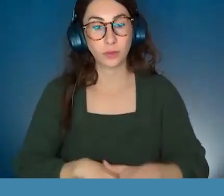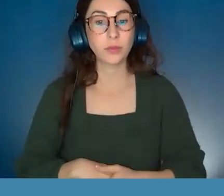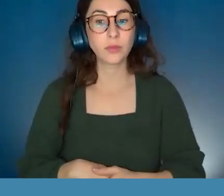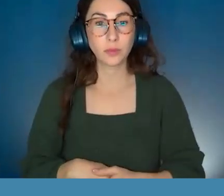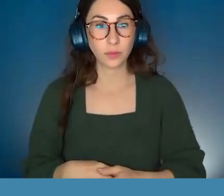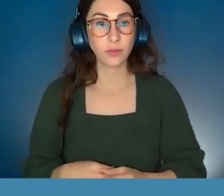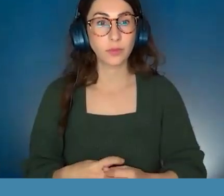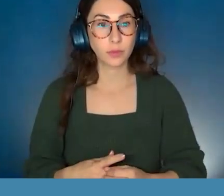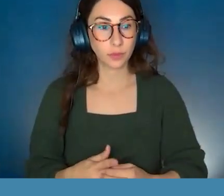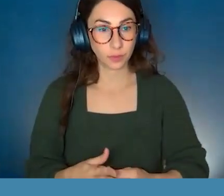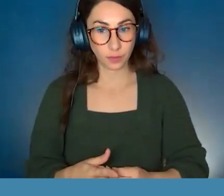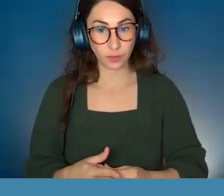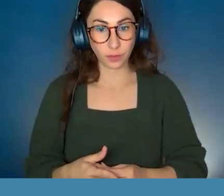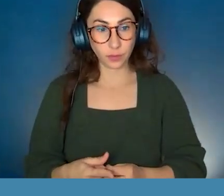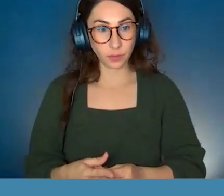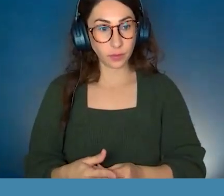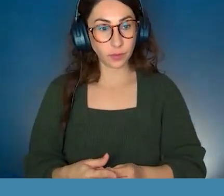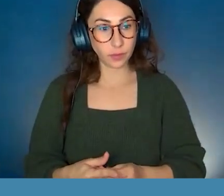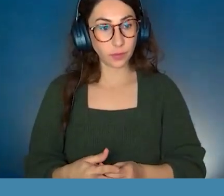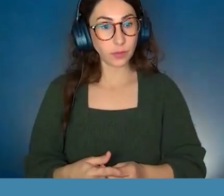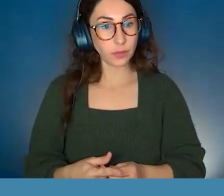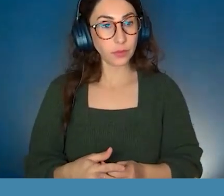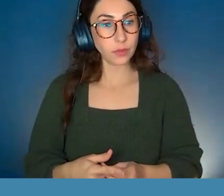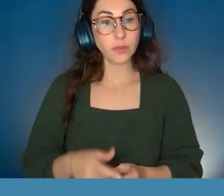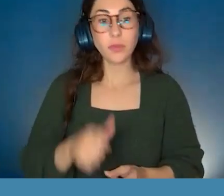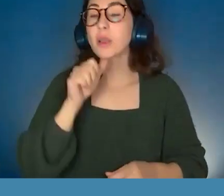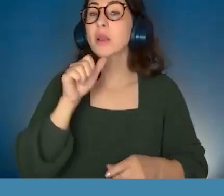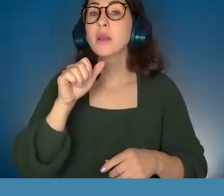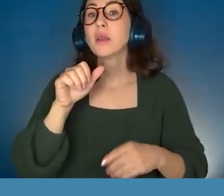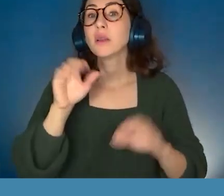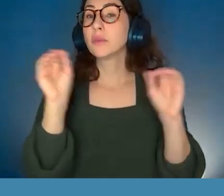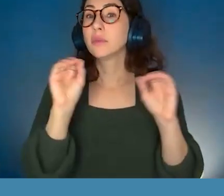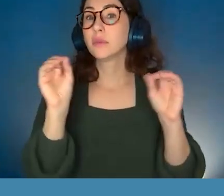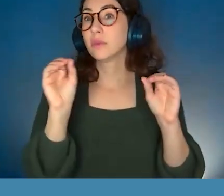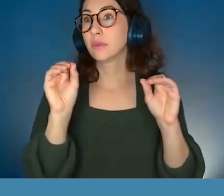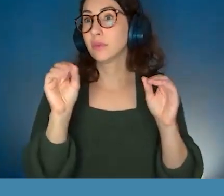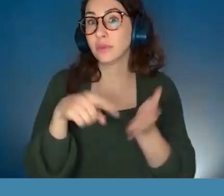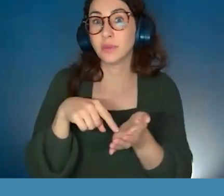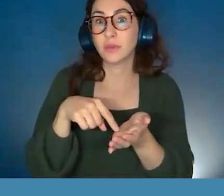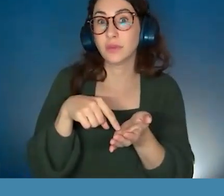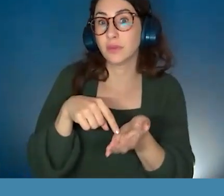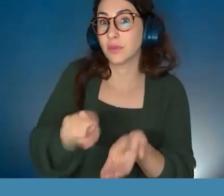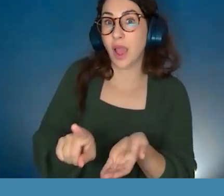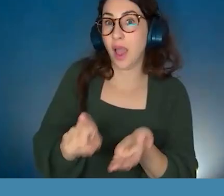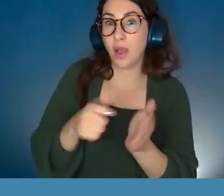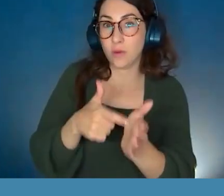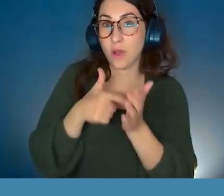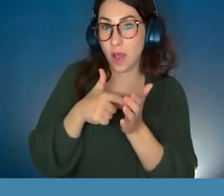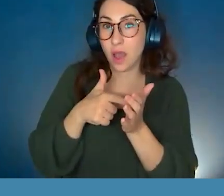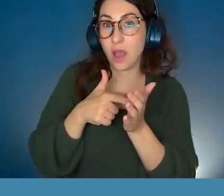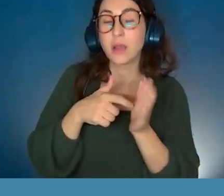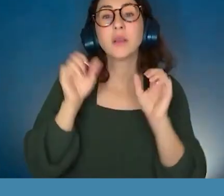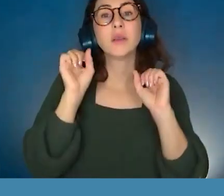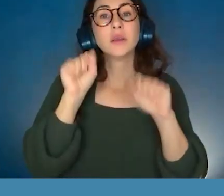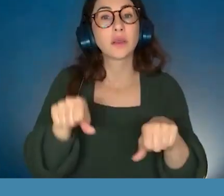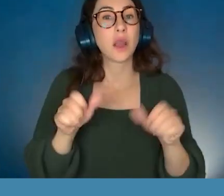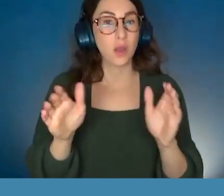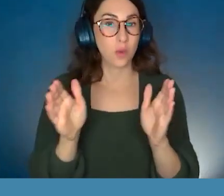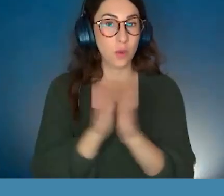services are not pinned on your ability to pay. And you can request a mobile response team by calling their